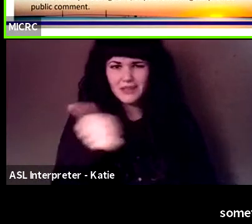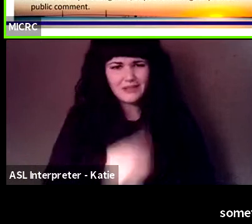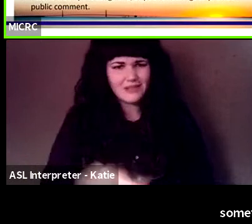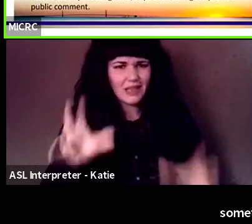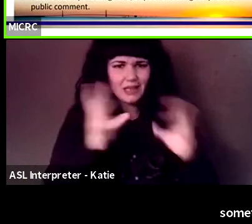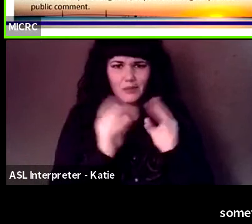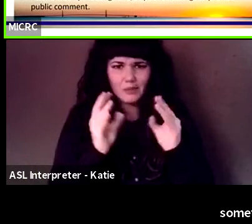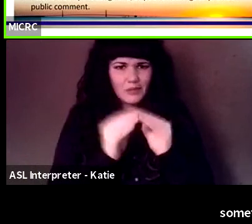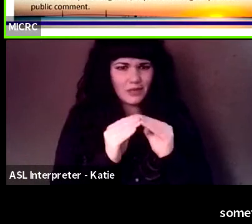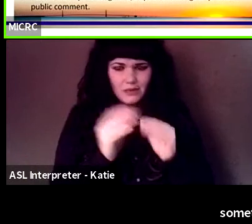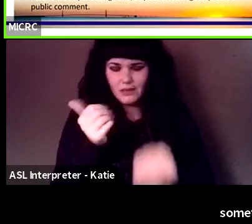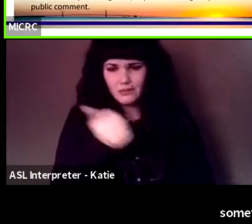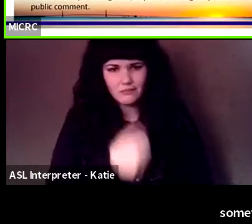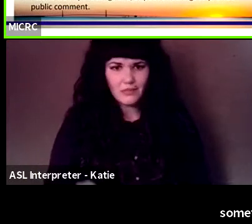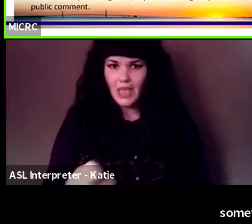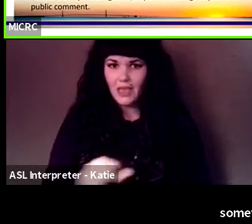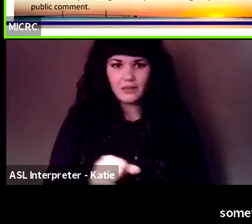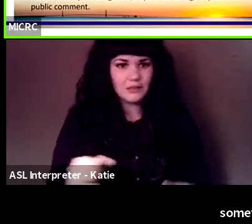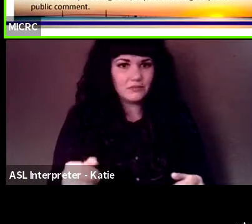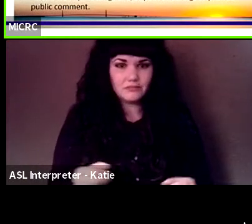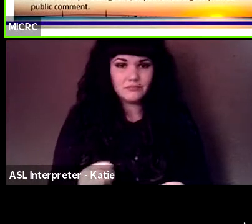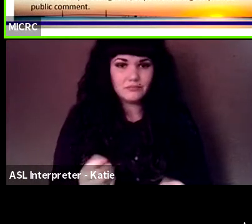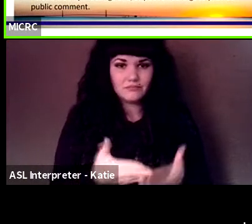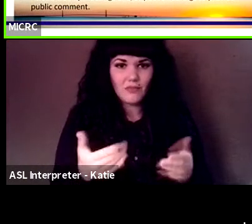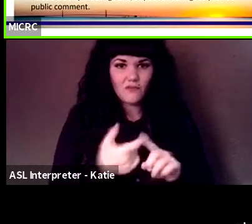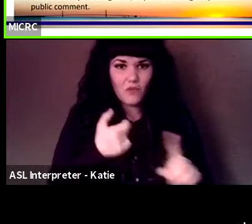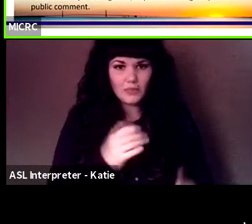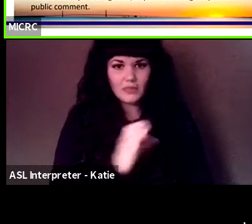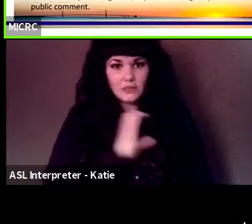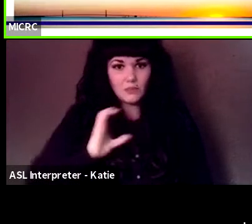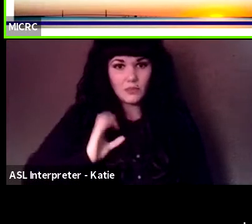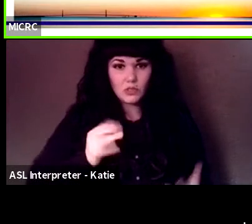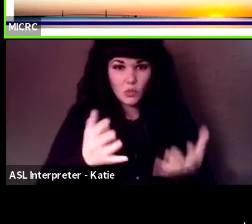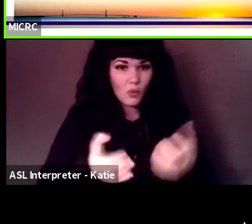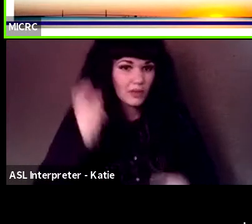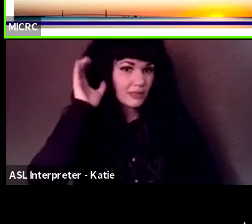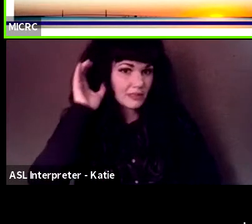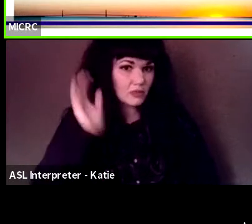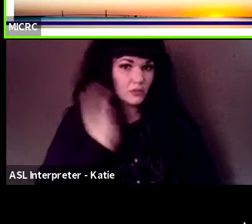commission. We really want to hear from the people across the state of Michigan.